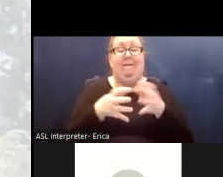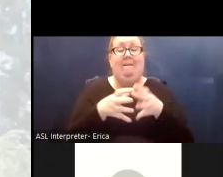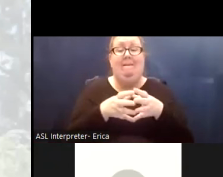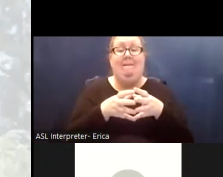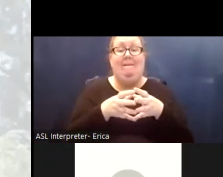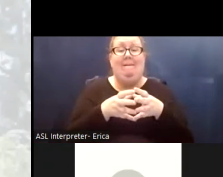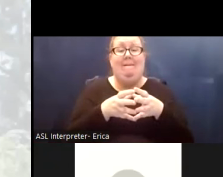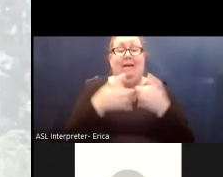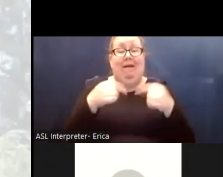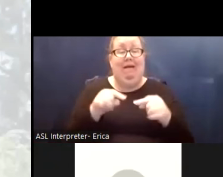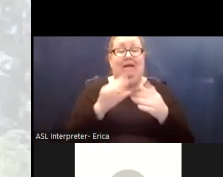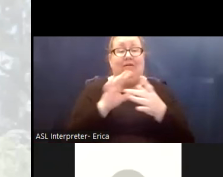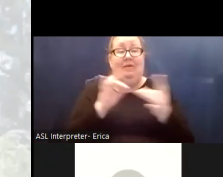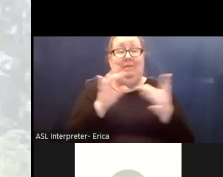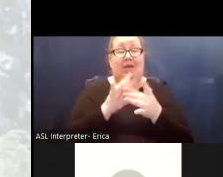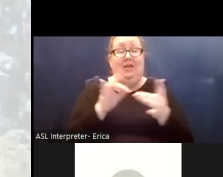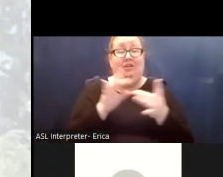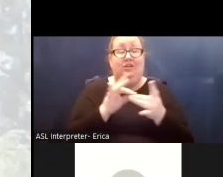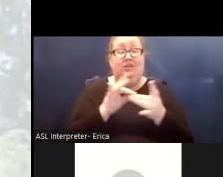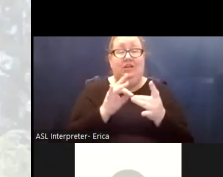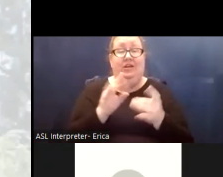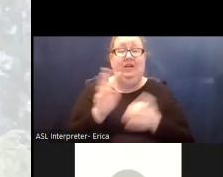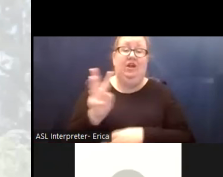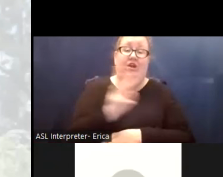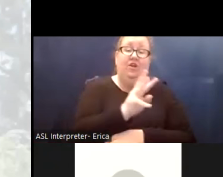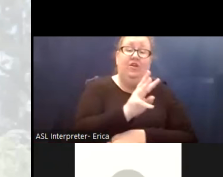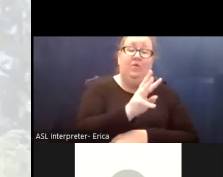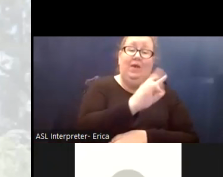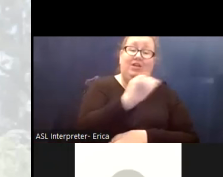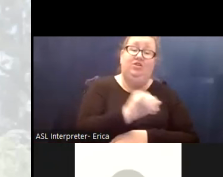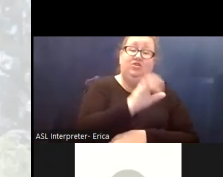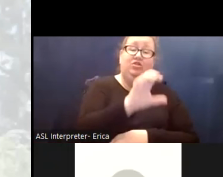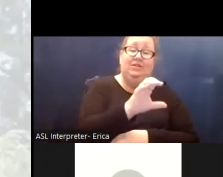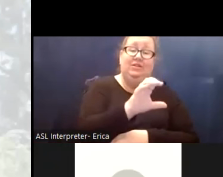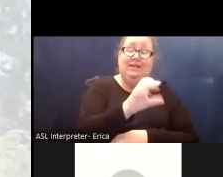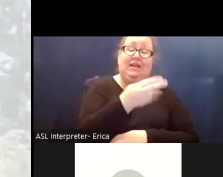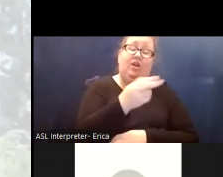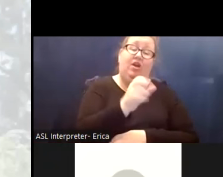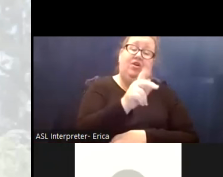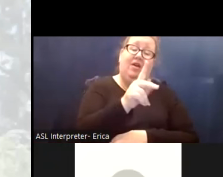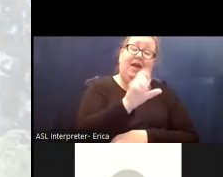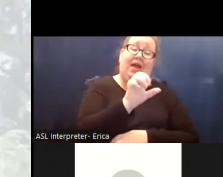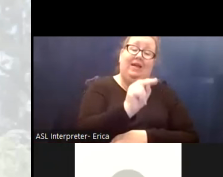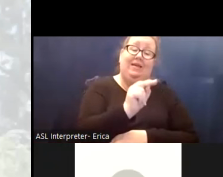as we mentioned, the West Jersey City or Hackensack